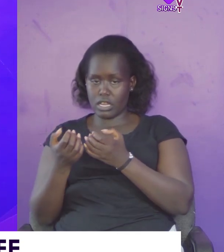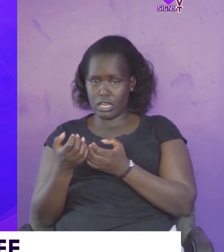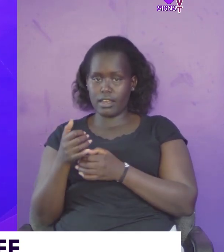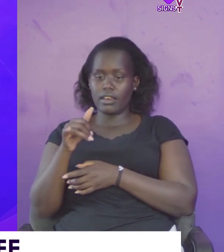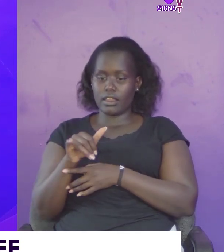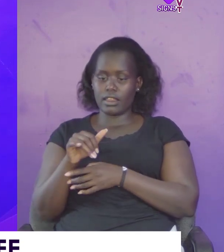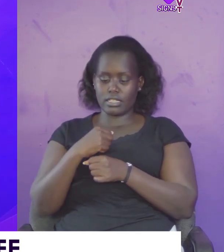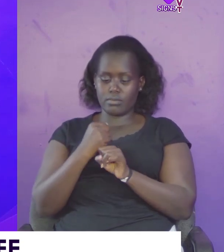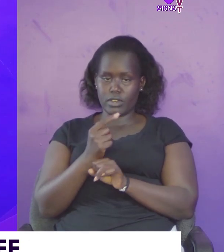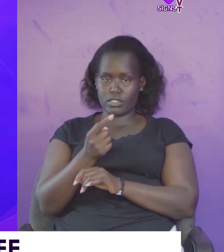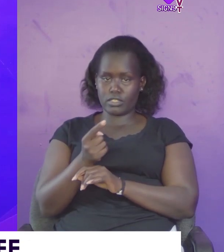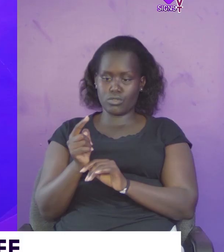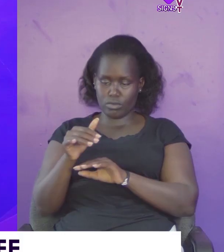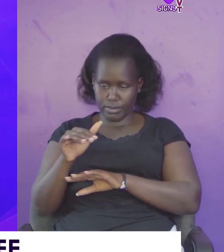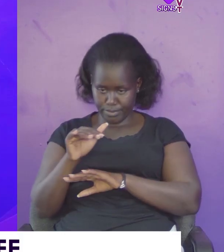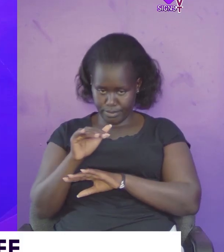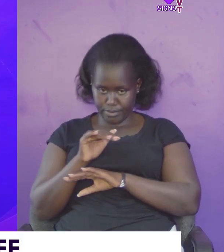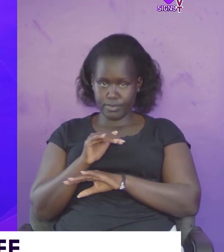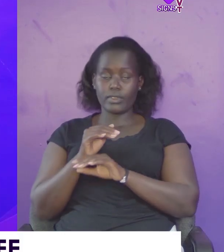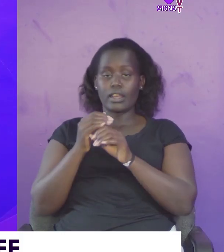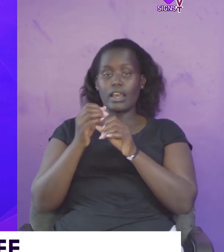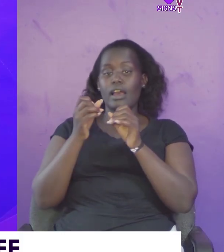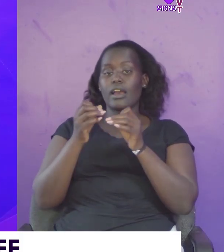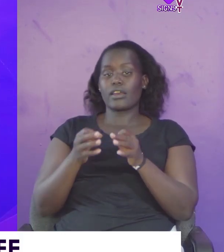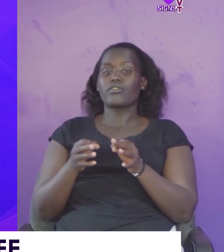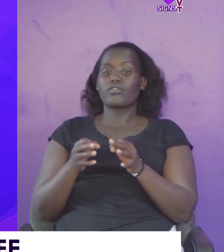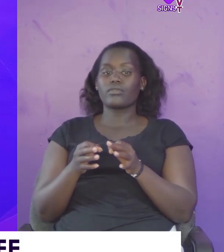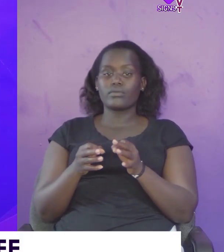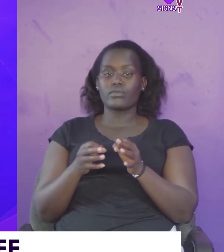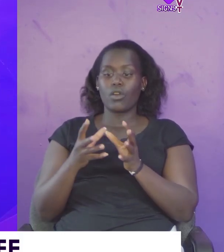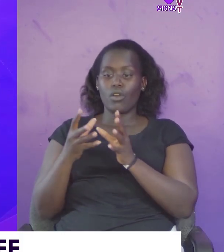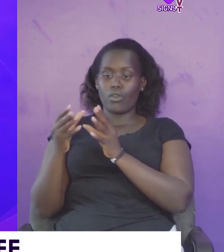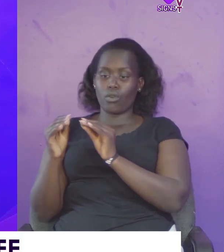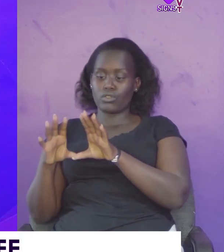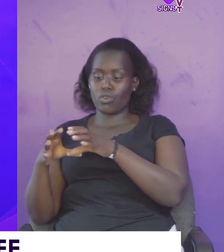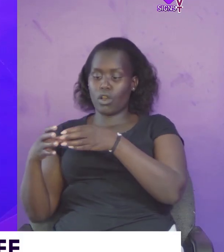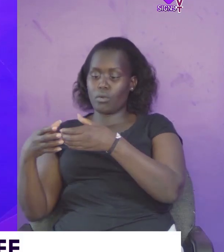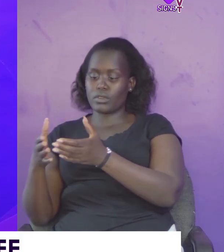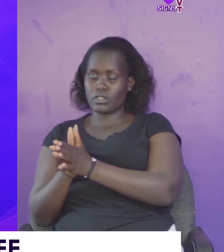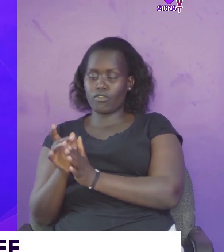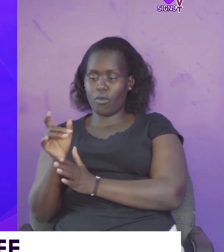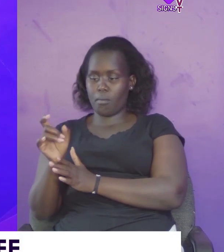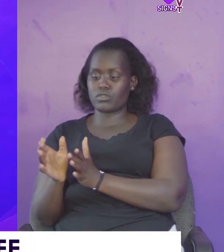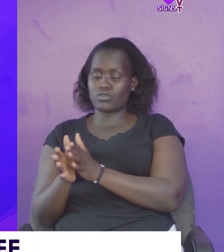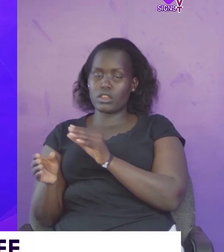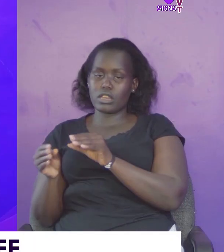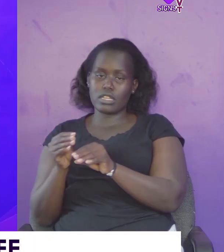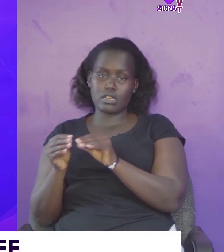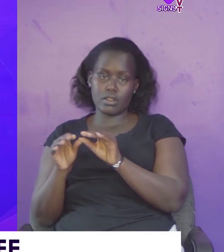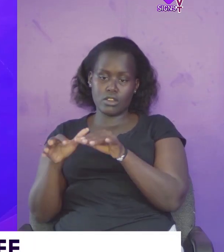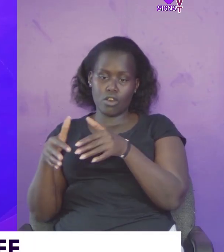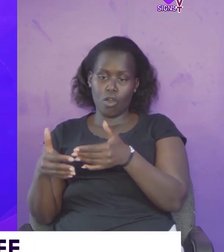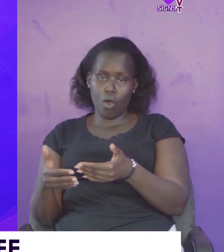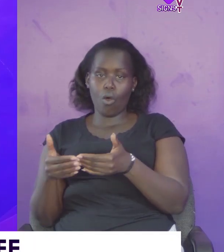That makes you very satisfied. If you go to a community of persons with disabilities, or nyumba